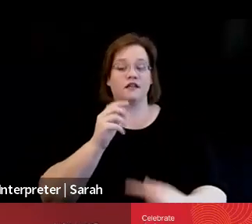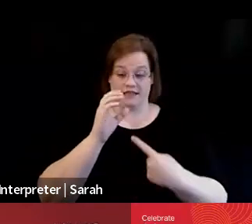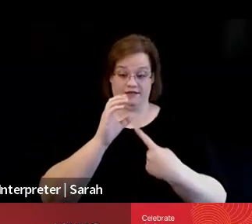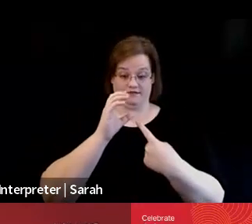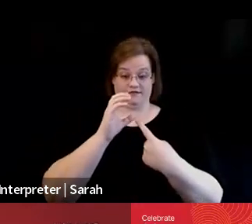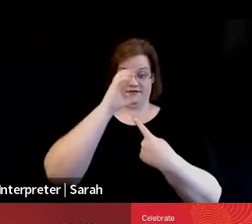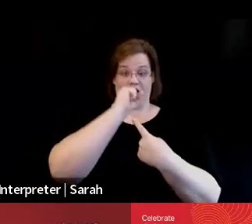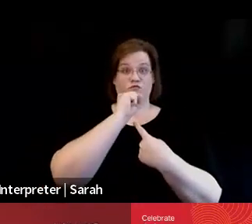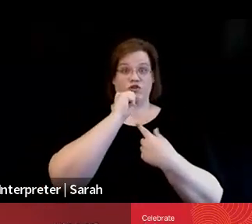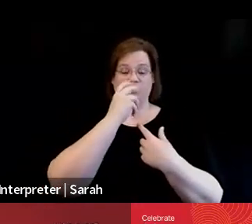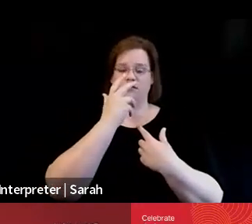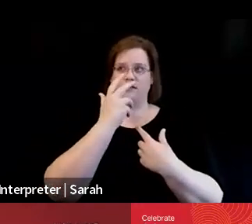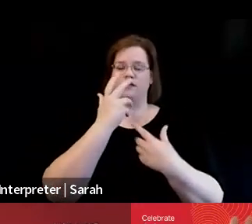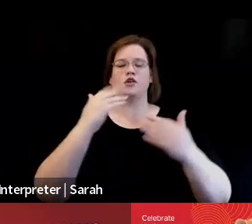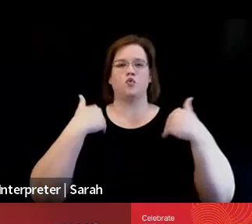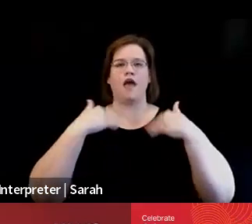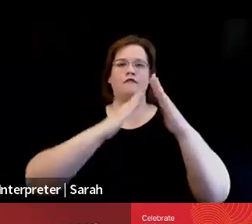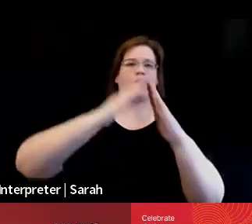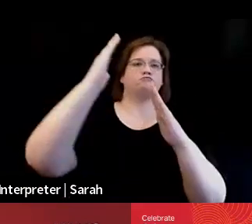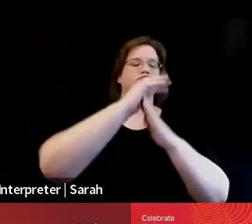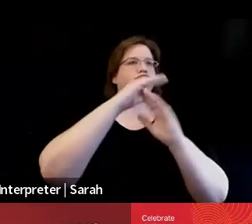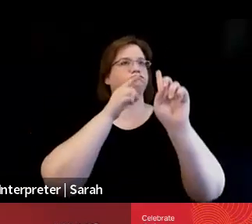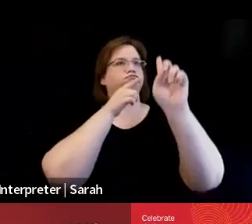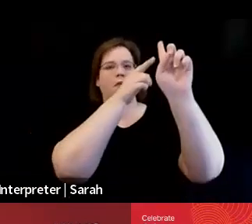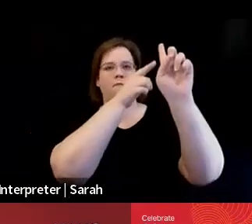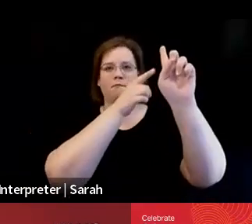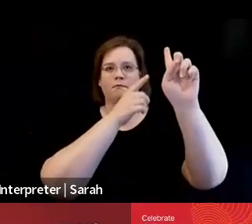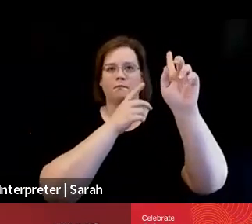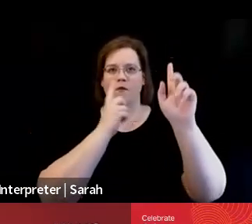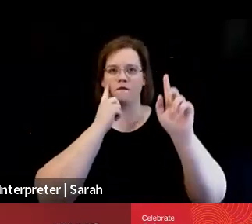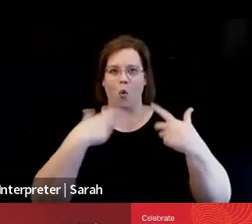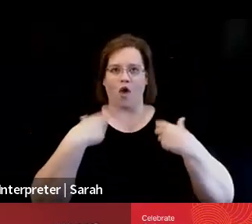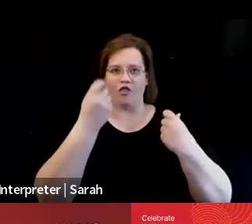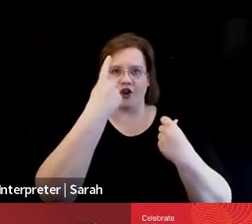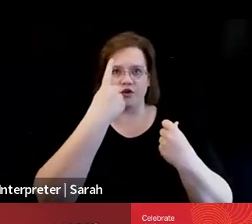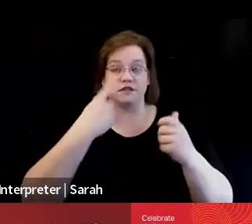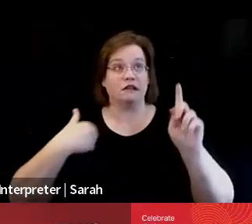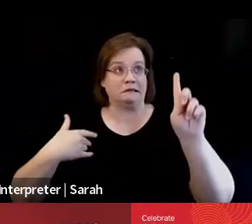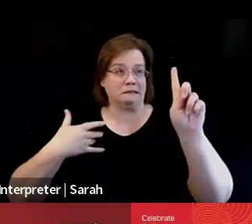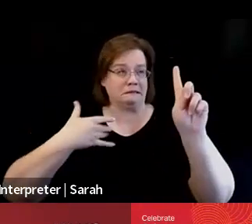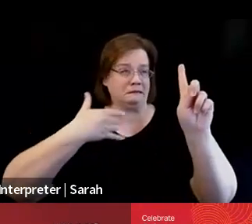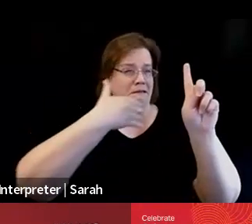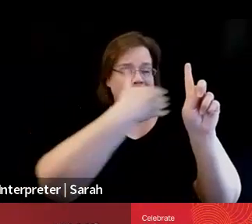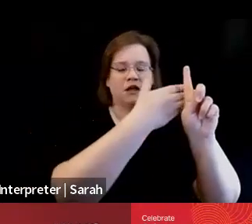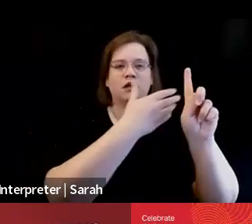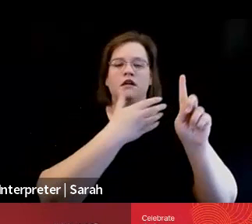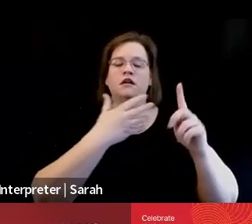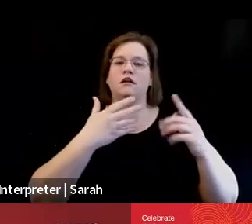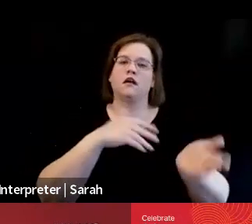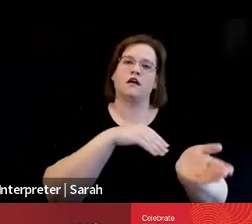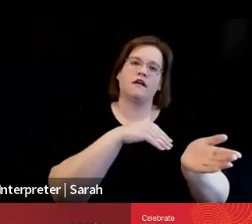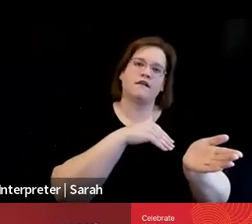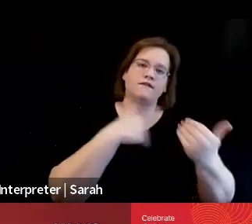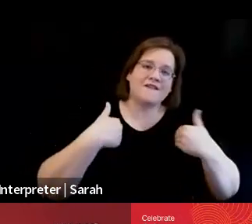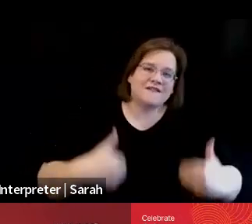epitome of health literacy and patients are trying to get there. One of the things that I would say is physicians and other healthcare